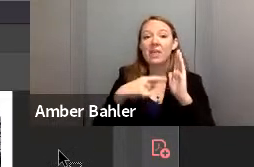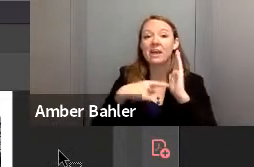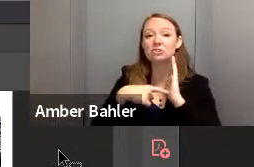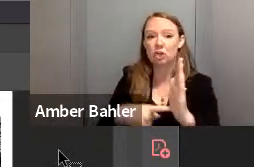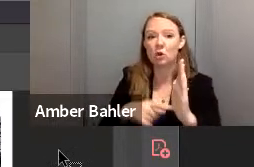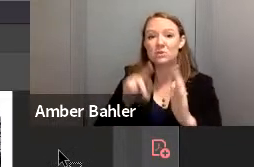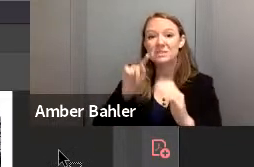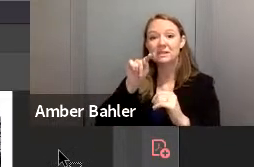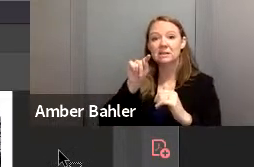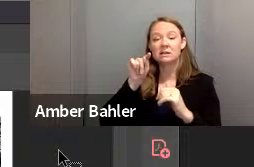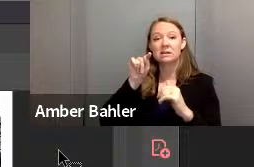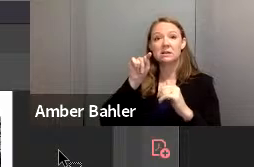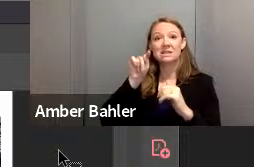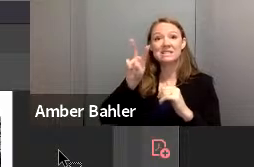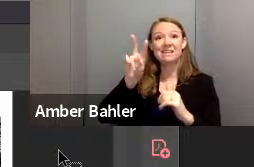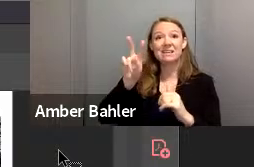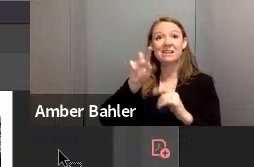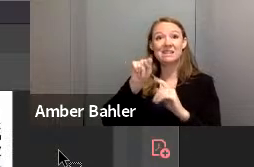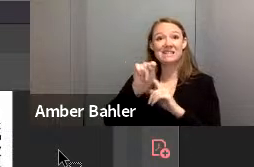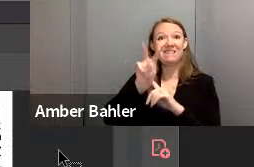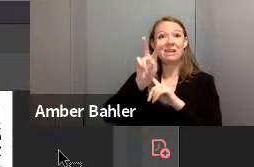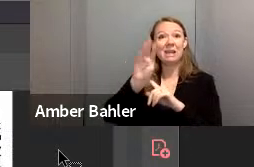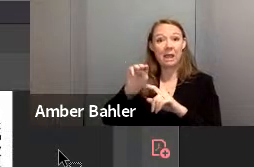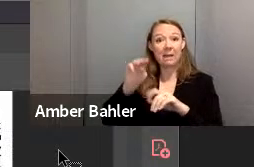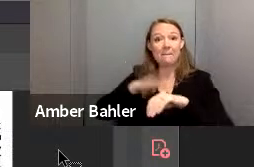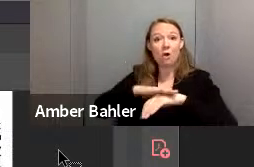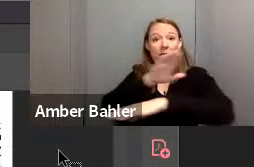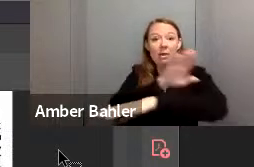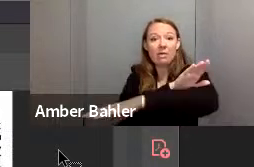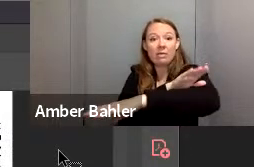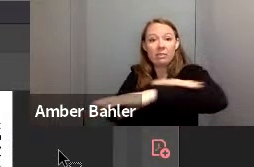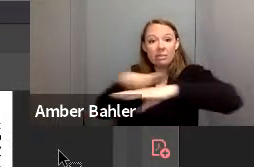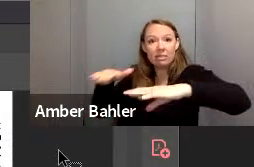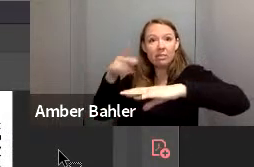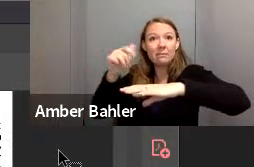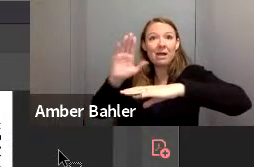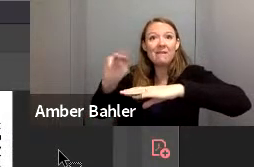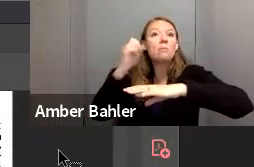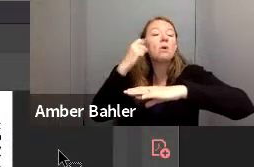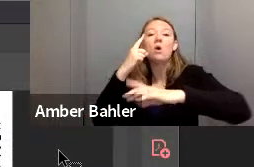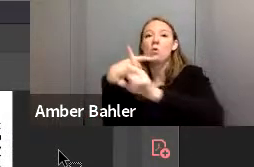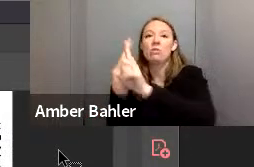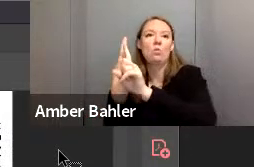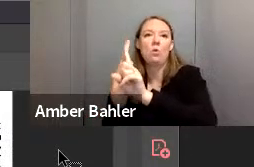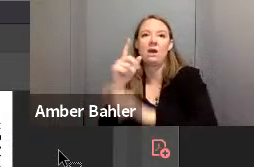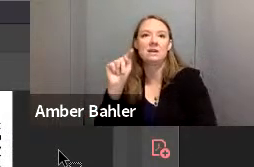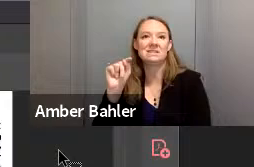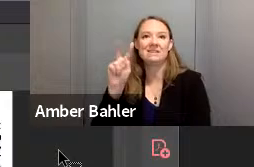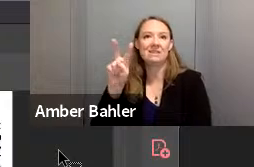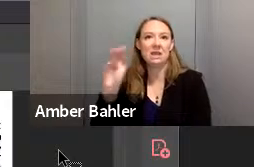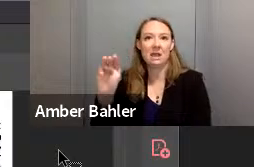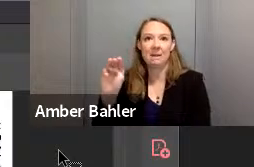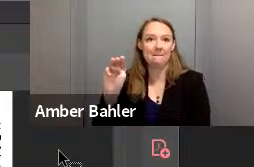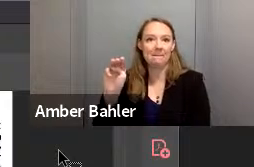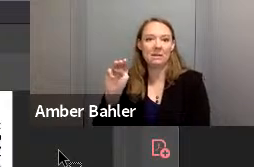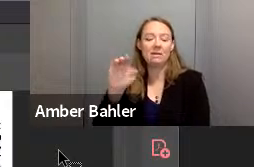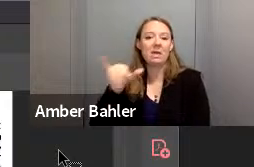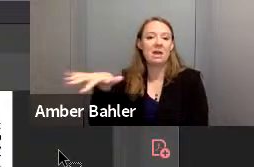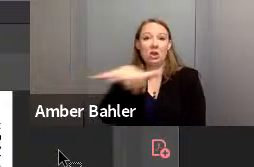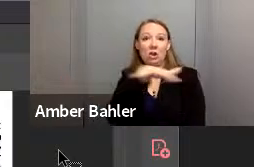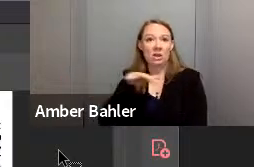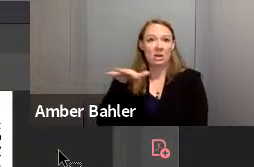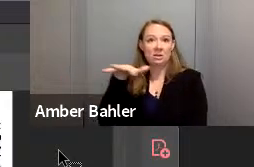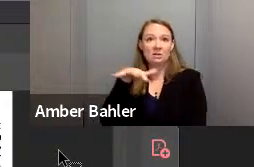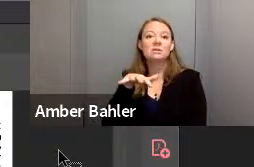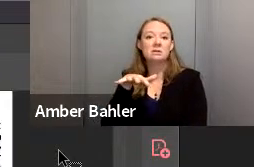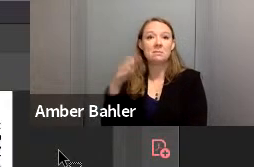will be only one TVM on the inbound side in that area that we recovered from Belasco. So you